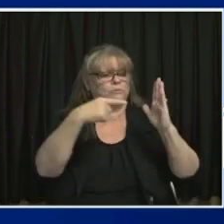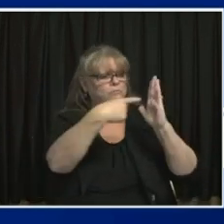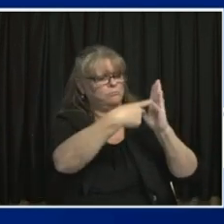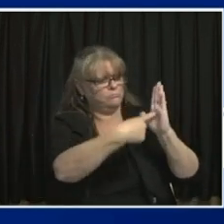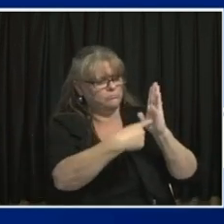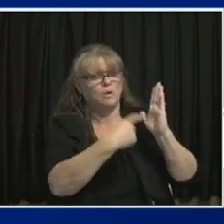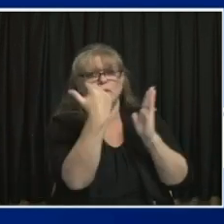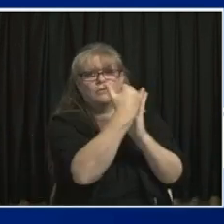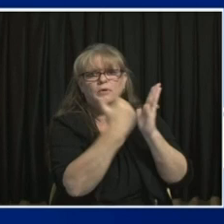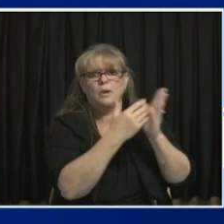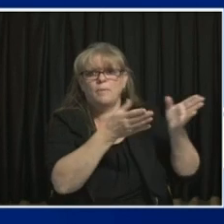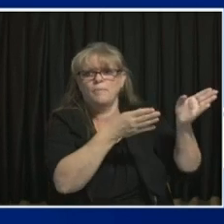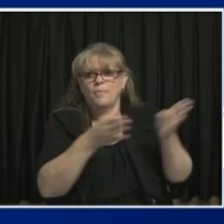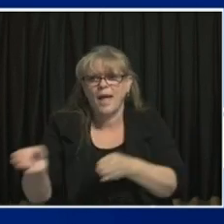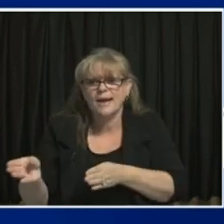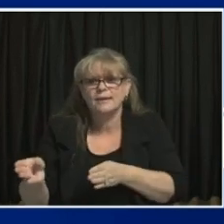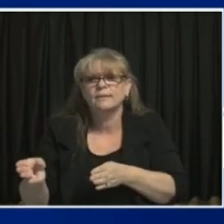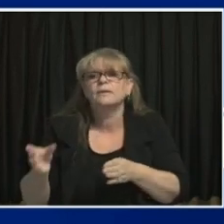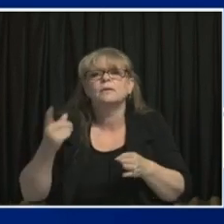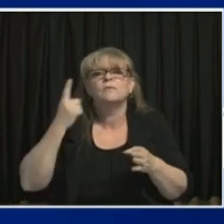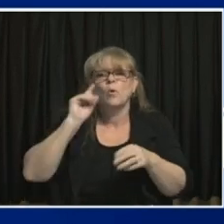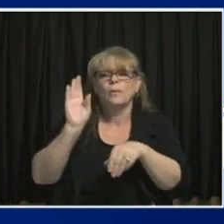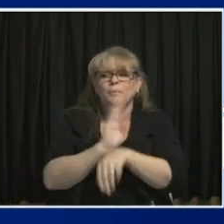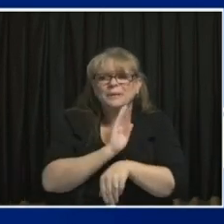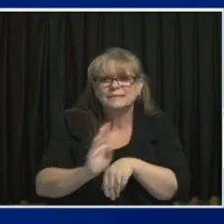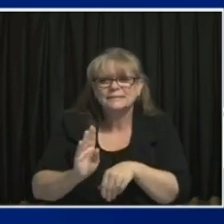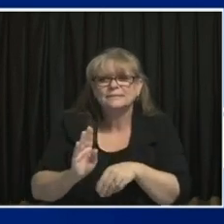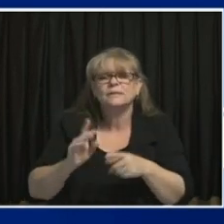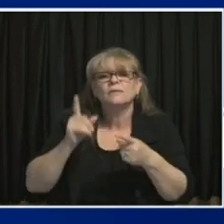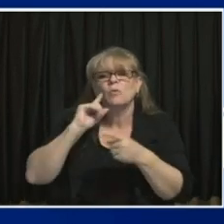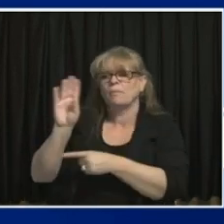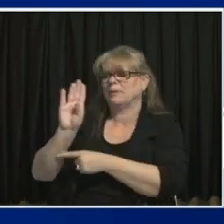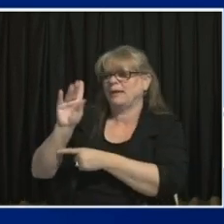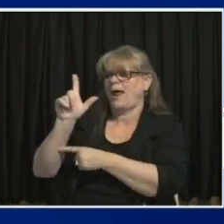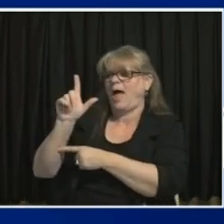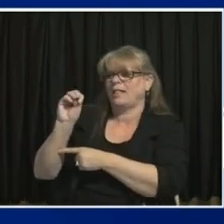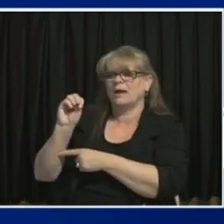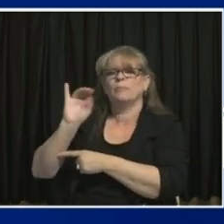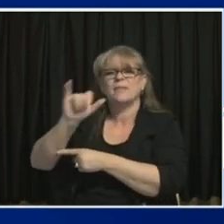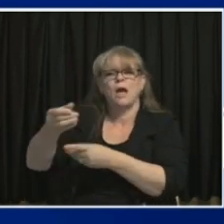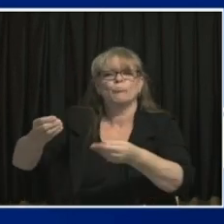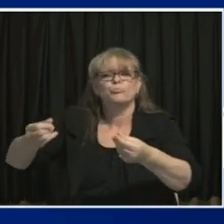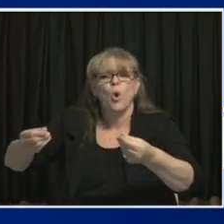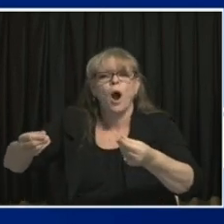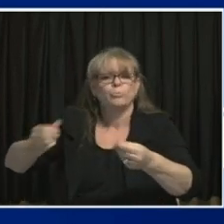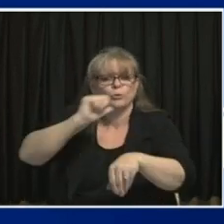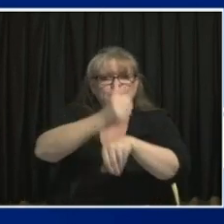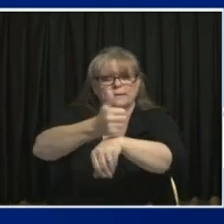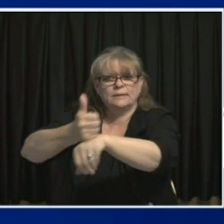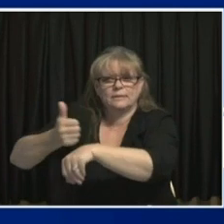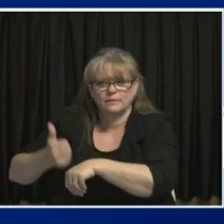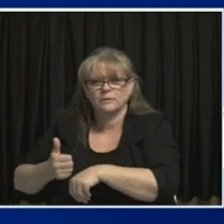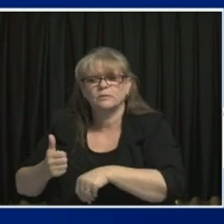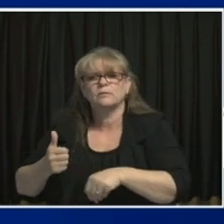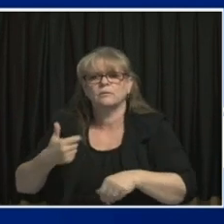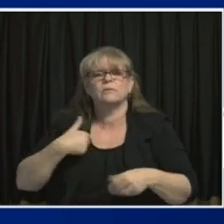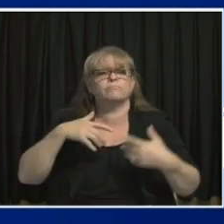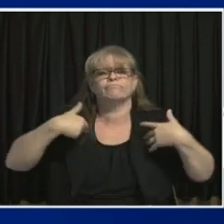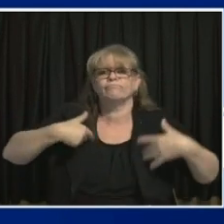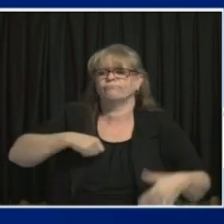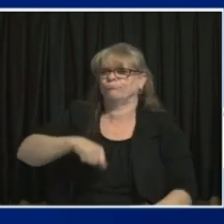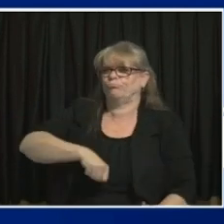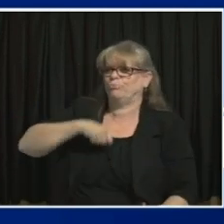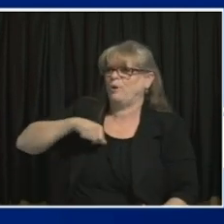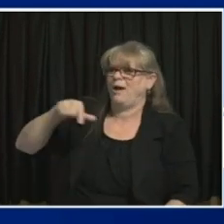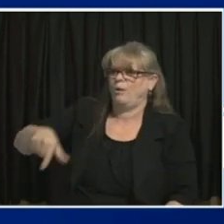BLM campsites have stayed open, and the U.S. Forest Service has also kept their dispersed camping open. And I'm proud of Colorado Parks and Wildlife. We are